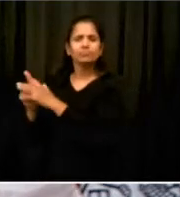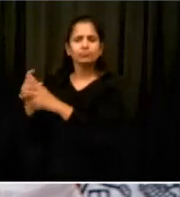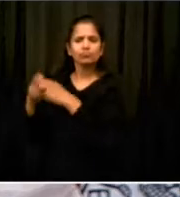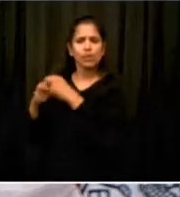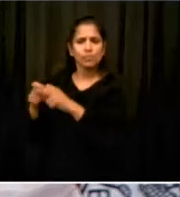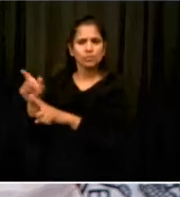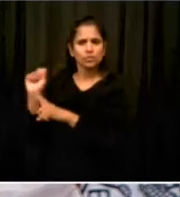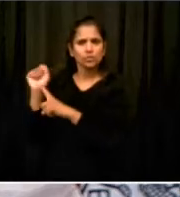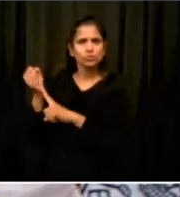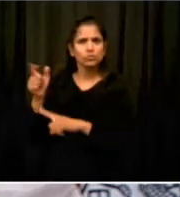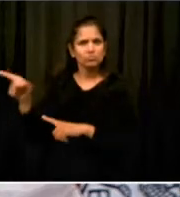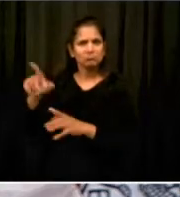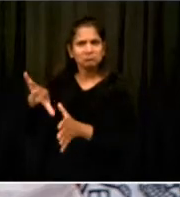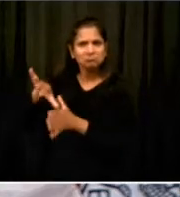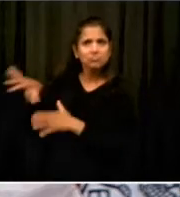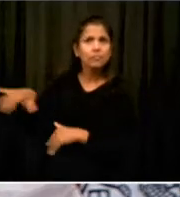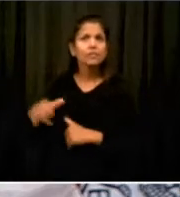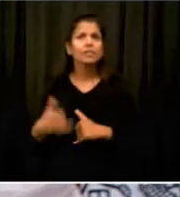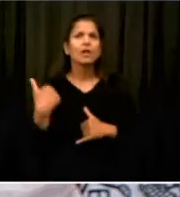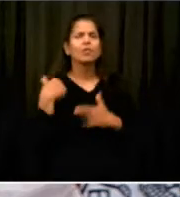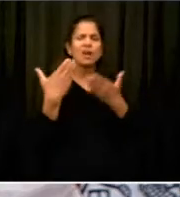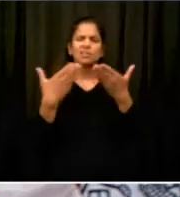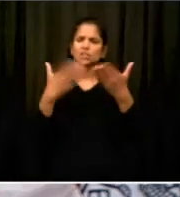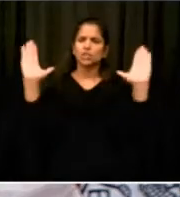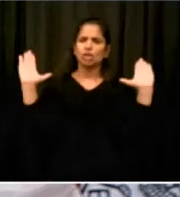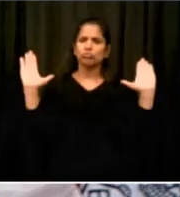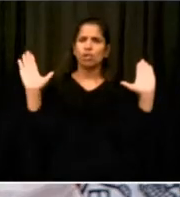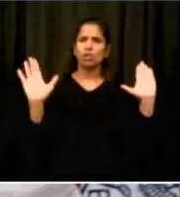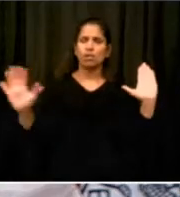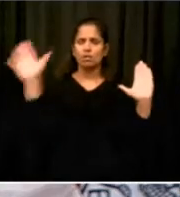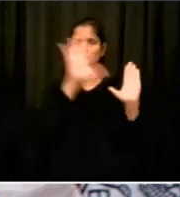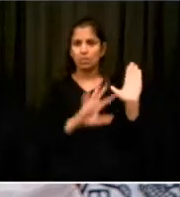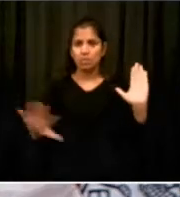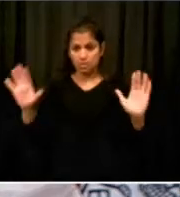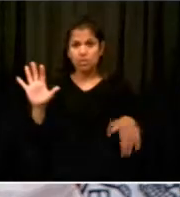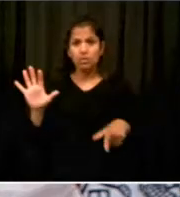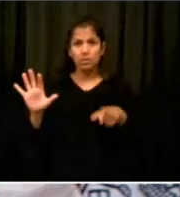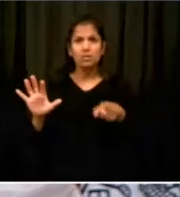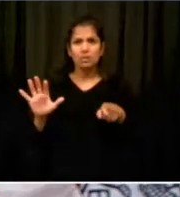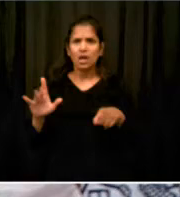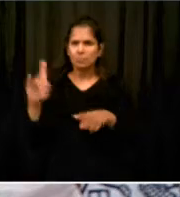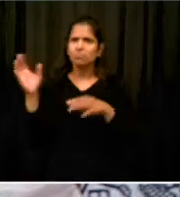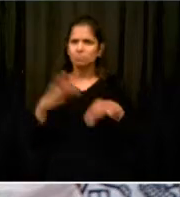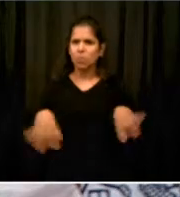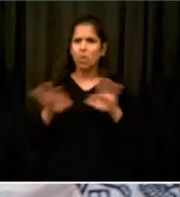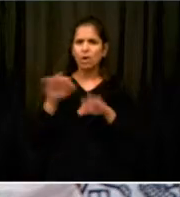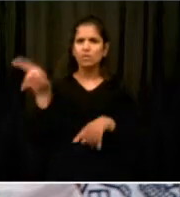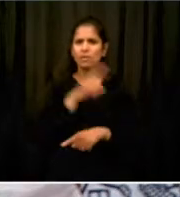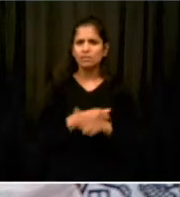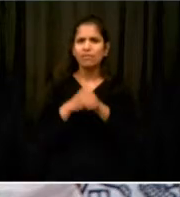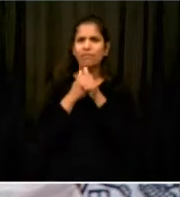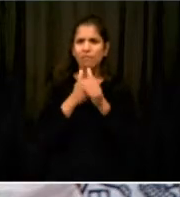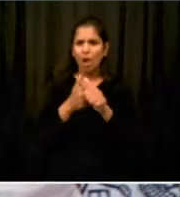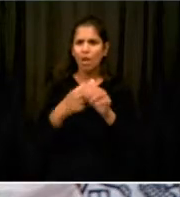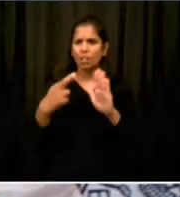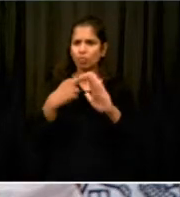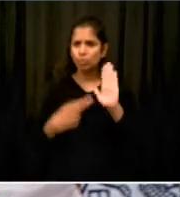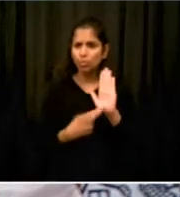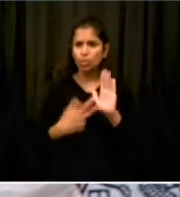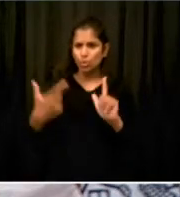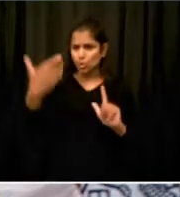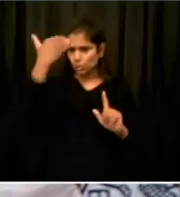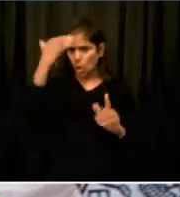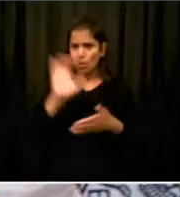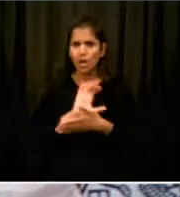there will be consequences. I think there was a better way to do this, though. Go ahead, Sean. Yeah, switching gears a bit, I wanted